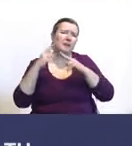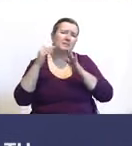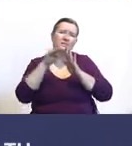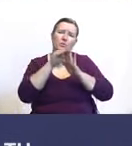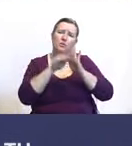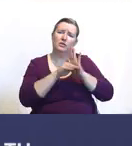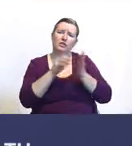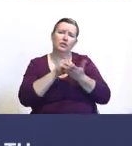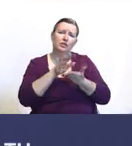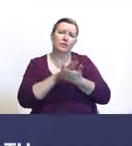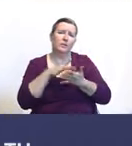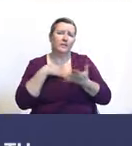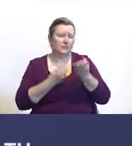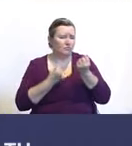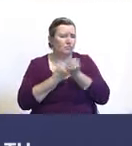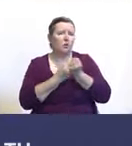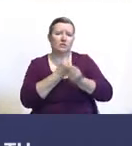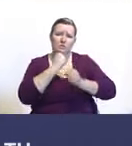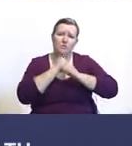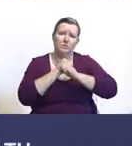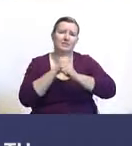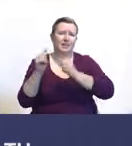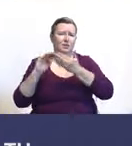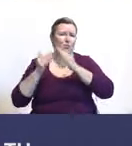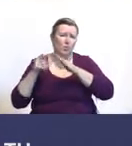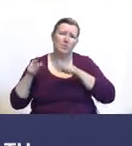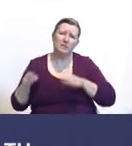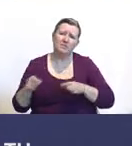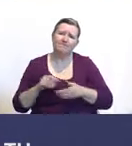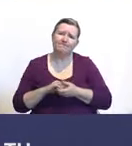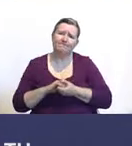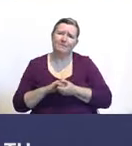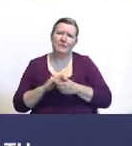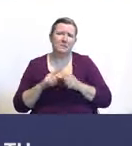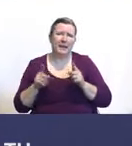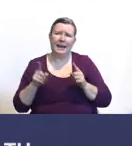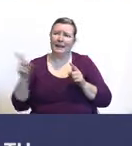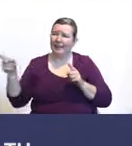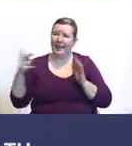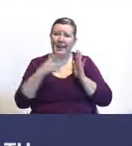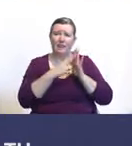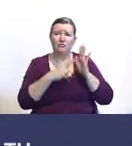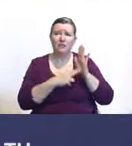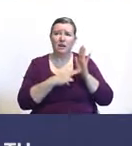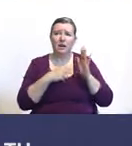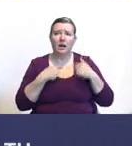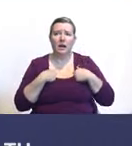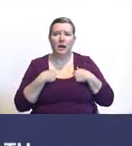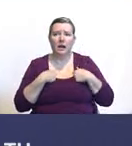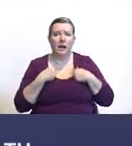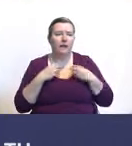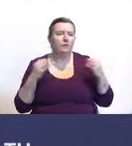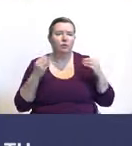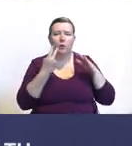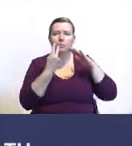honor. I don't have any particular insight on the potential contract, so bear with us on that one.